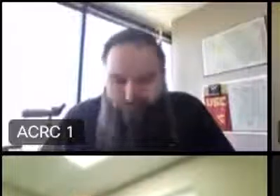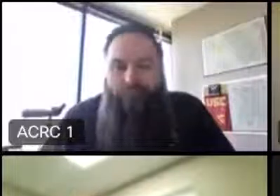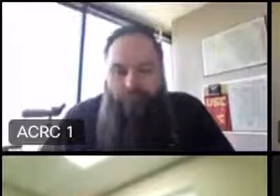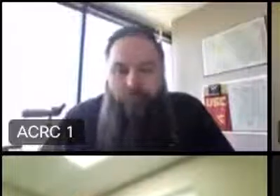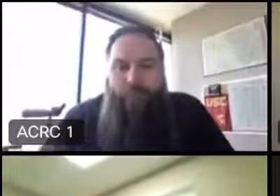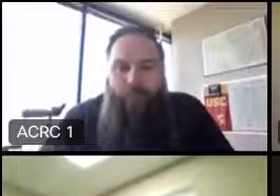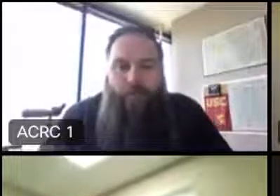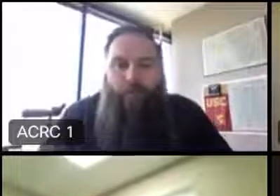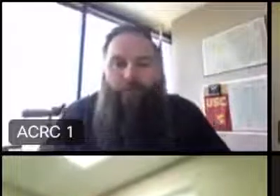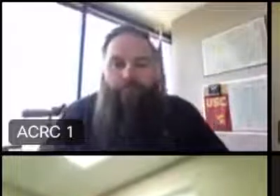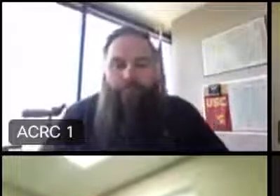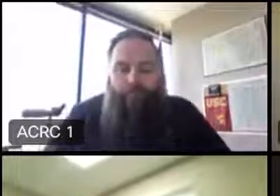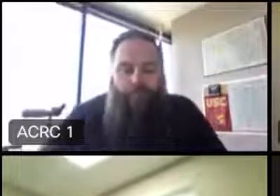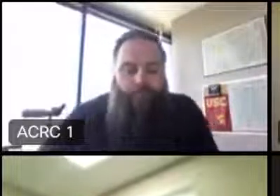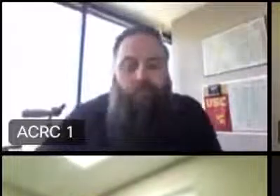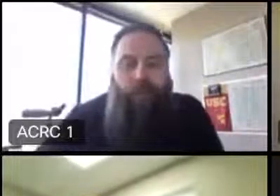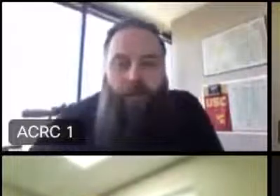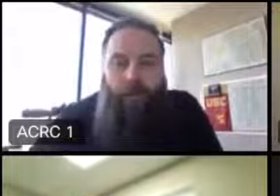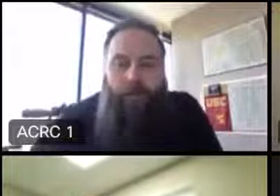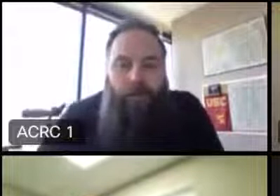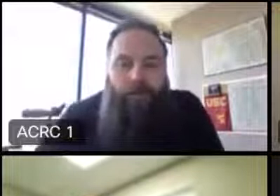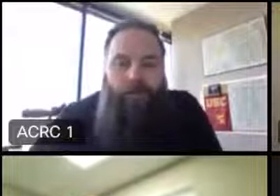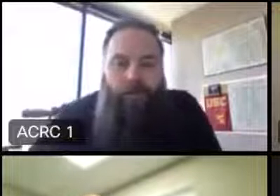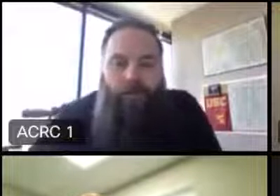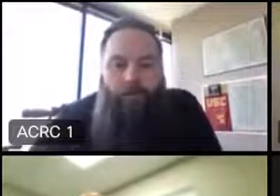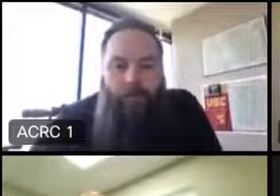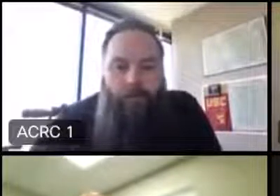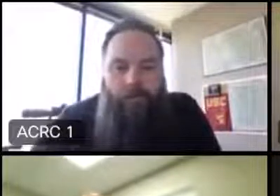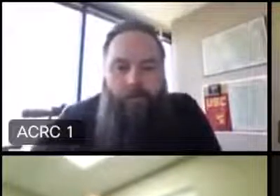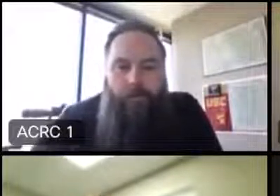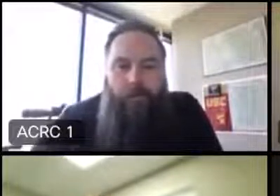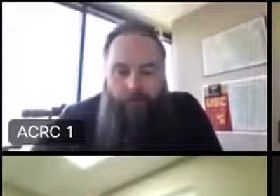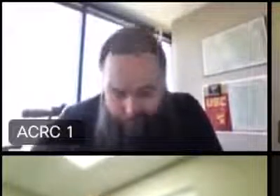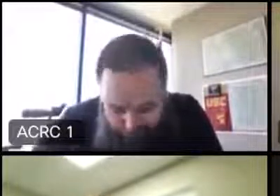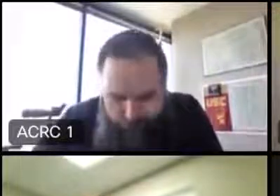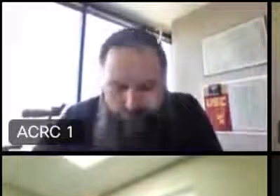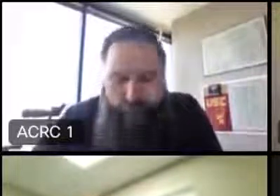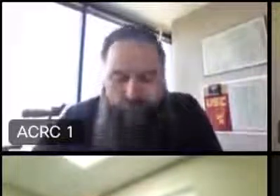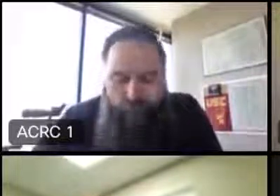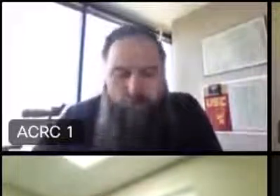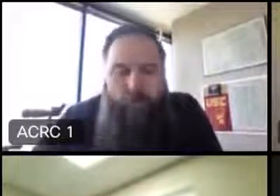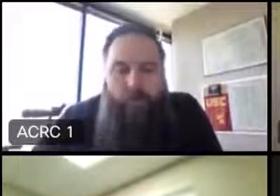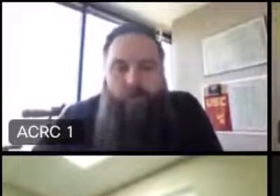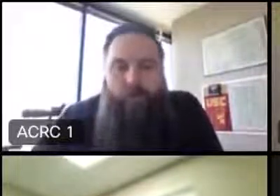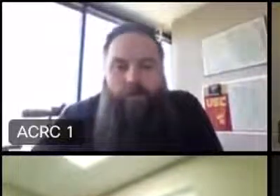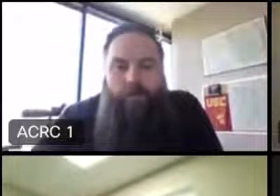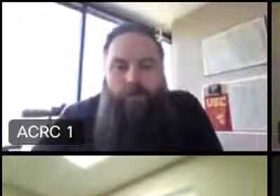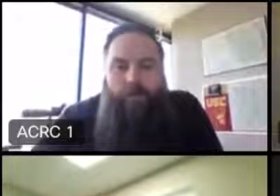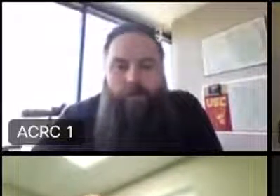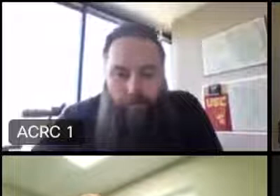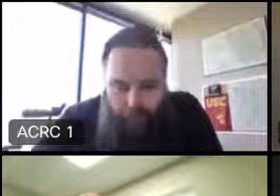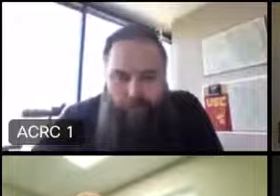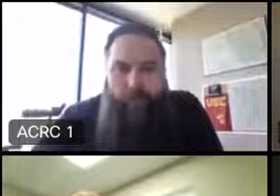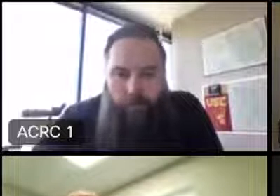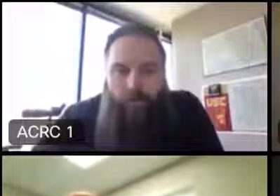to me or your staff, John, any way that the Provider Advisory can support, we'll do that. And same for transportation, of course,